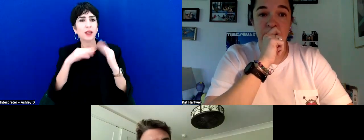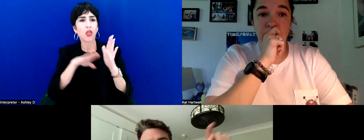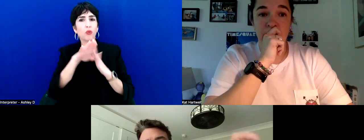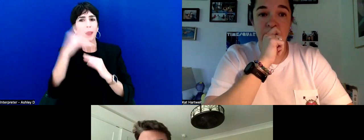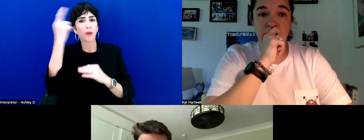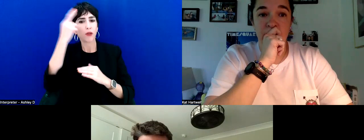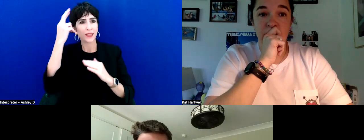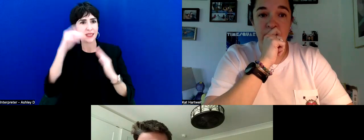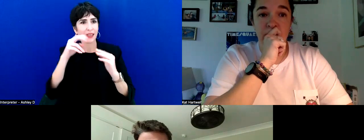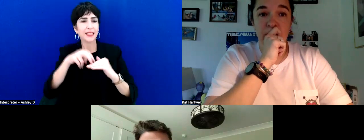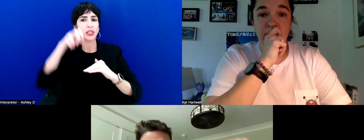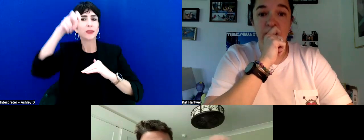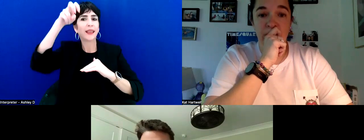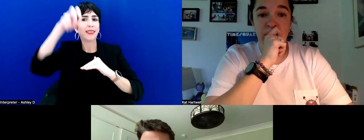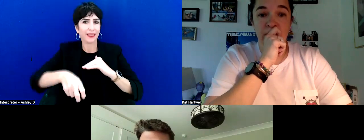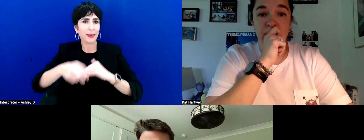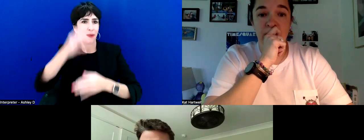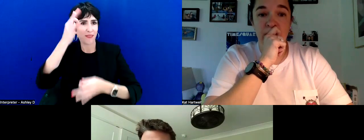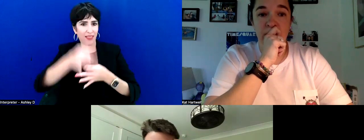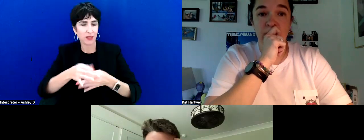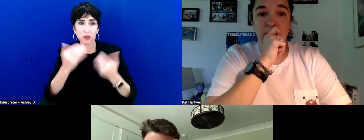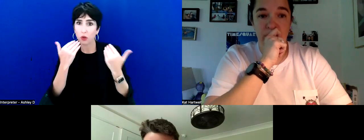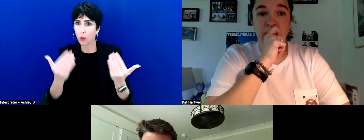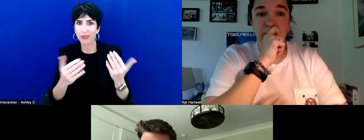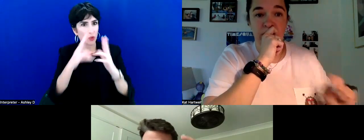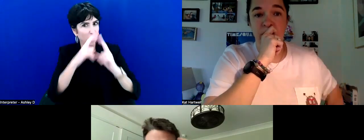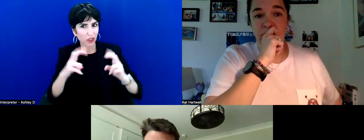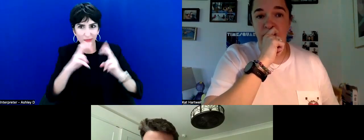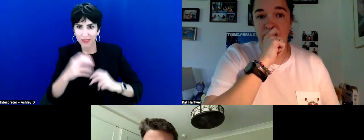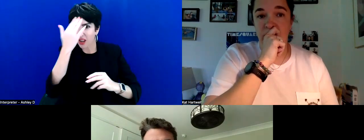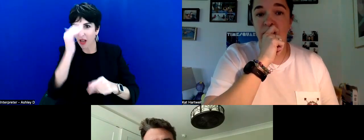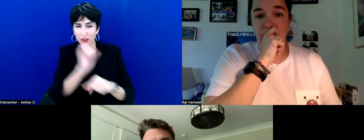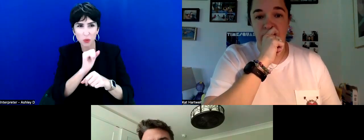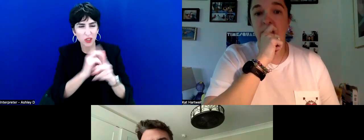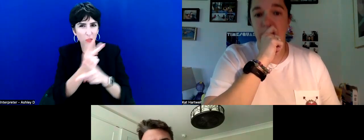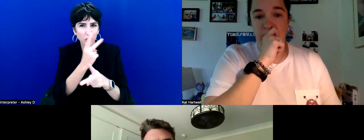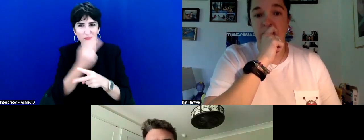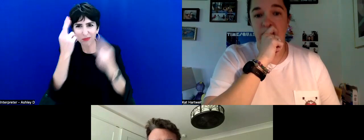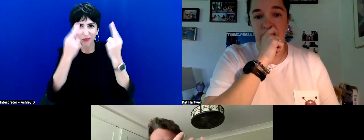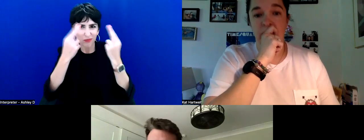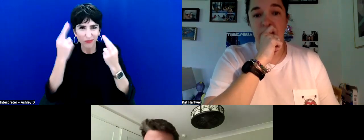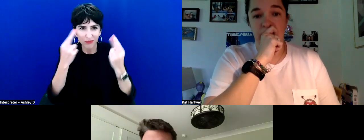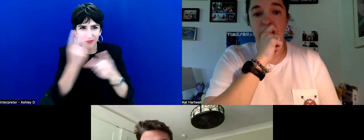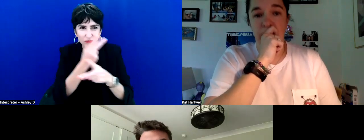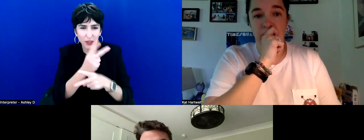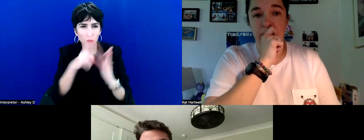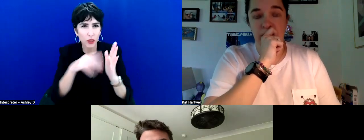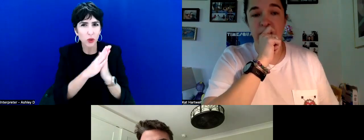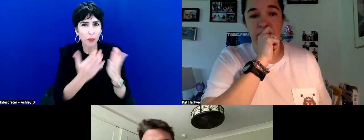until you take the leap of faith. So go ahead, do all your knowledge work, do your head work, read your